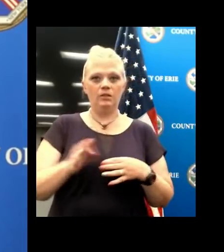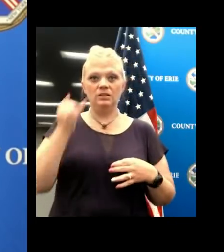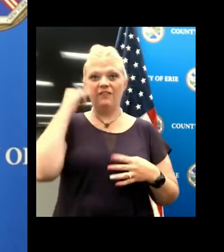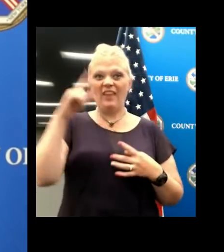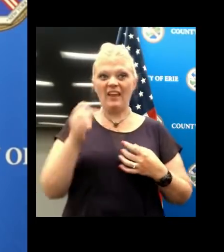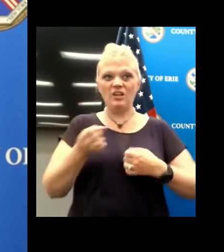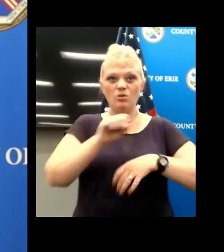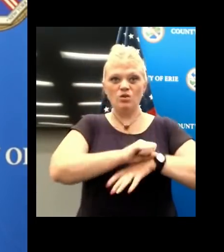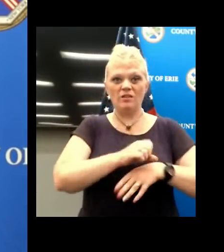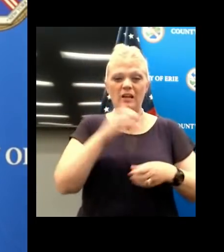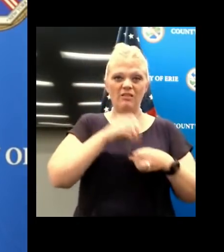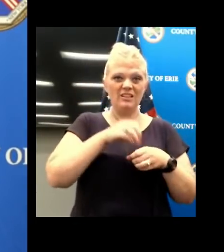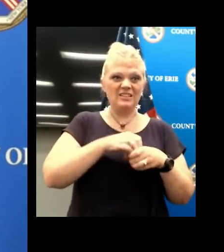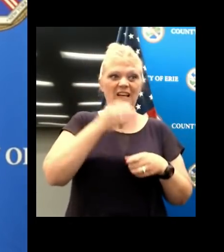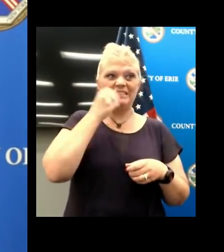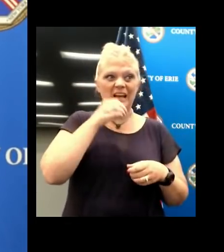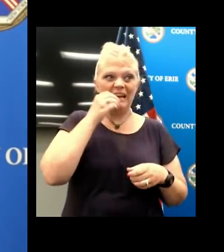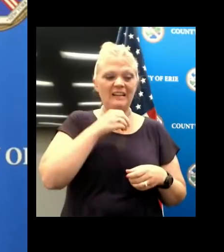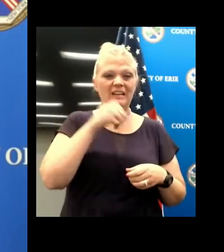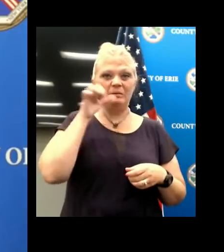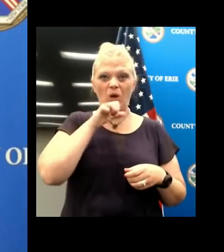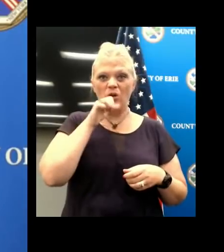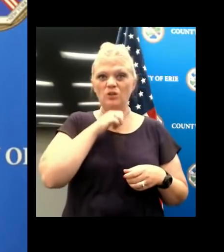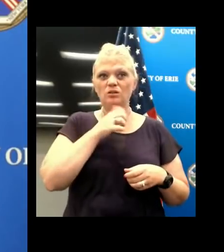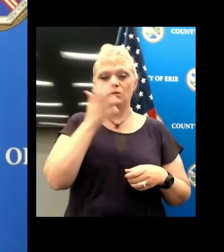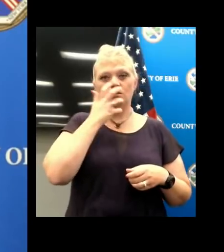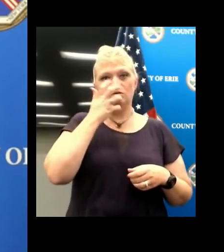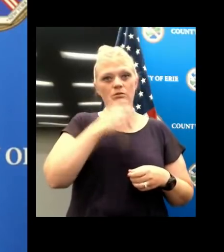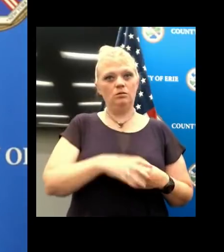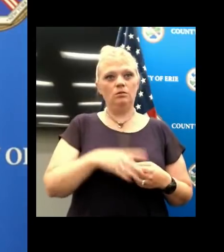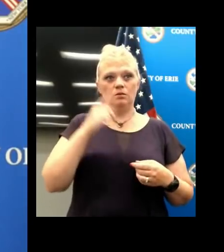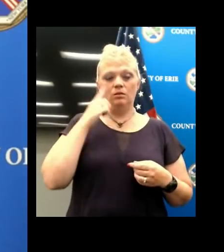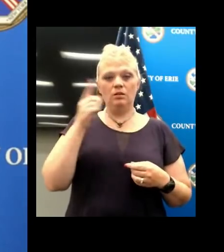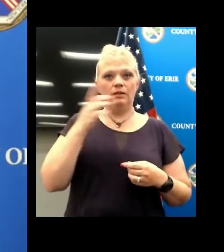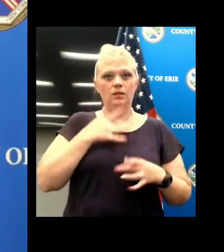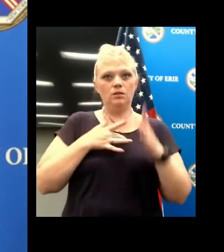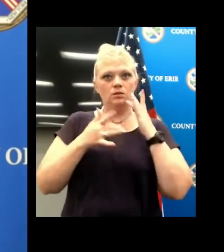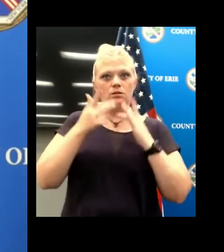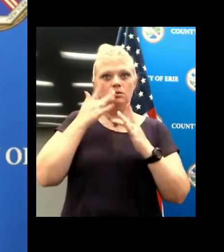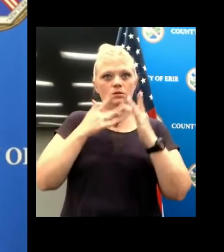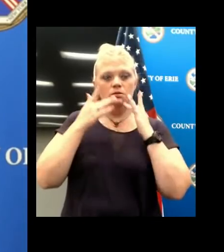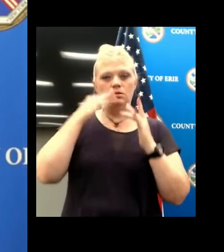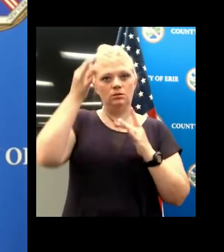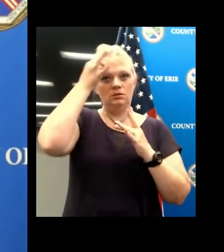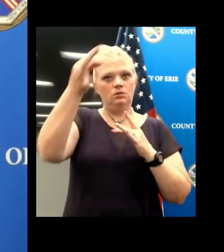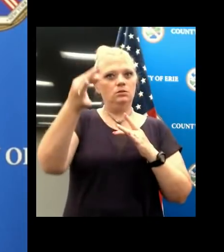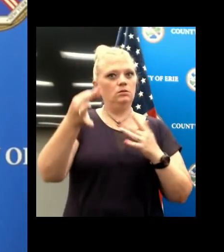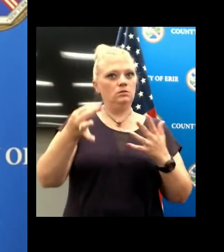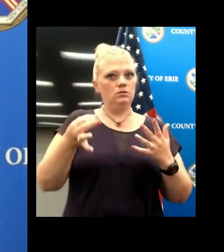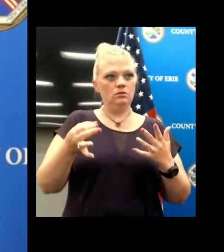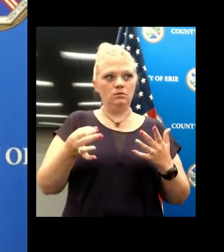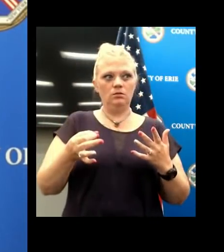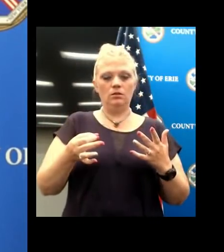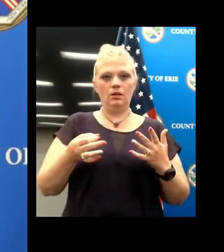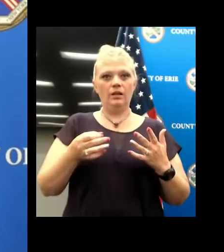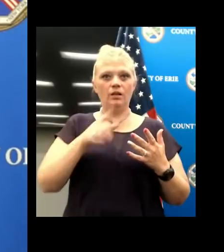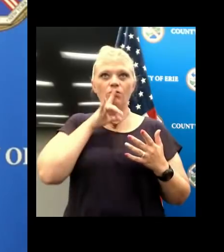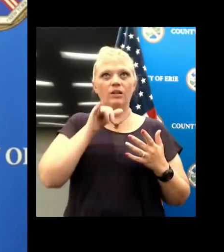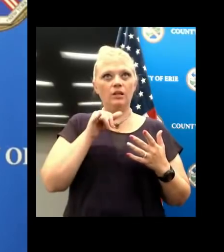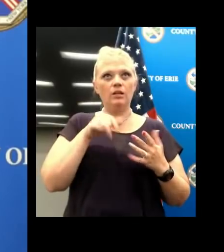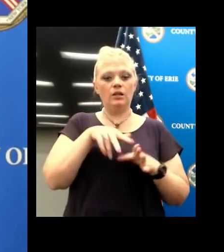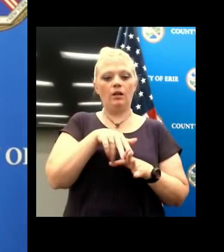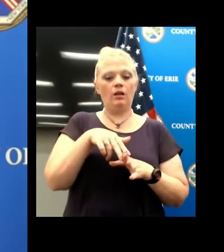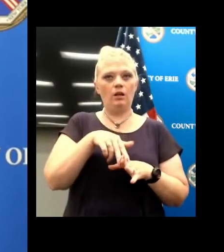down indoor dining or bars had to shut down again, I think a lot of them that are hanging by the edge on the precipice would probably